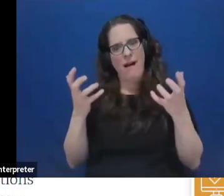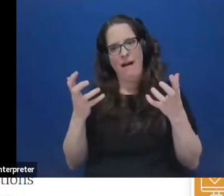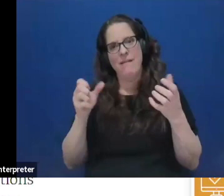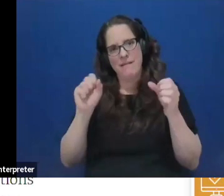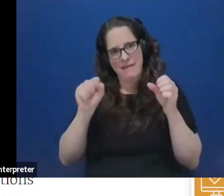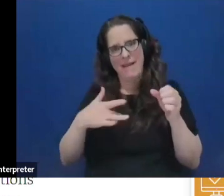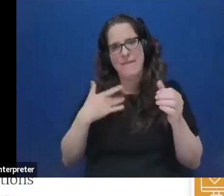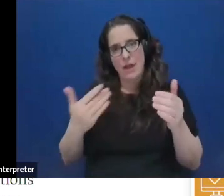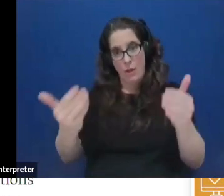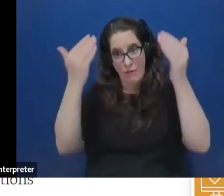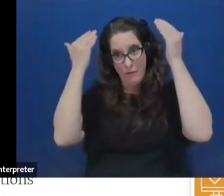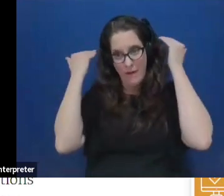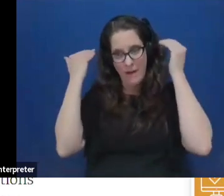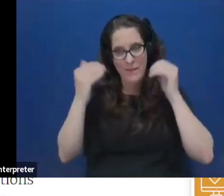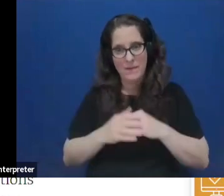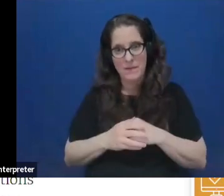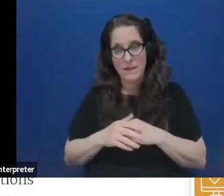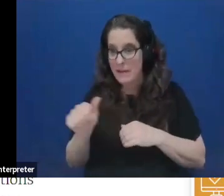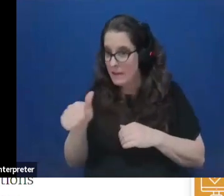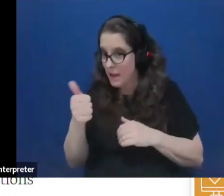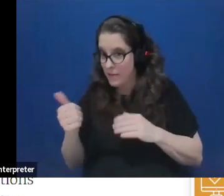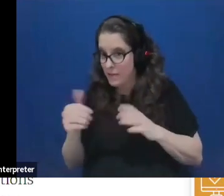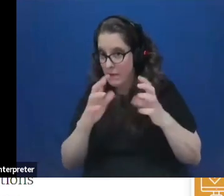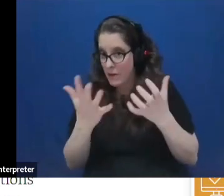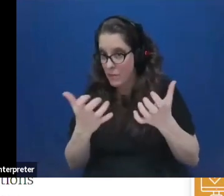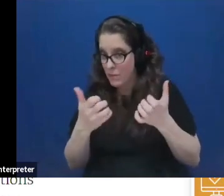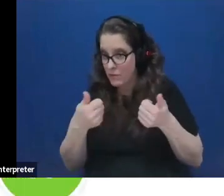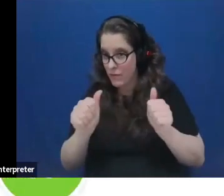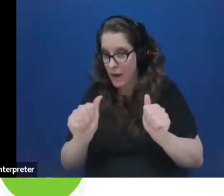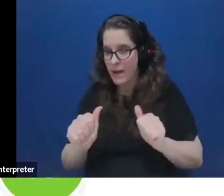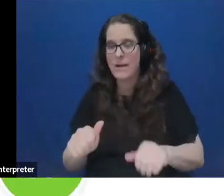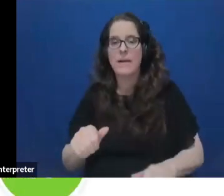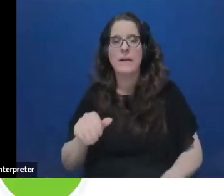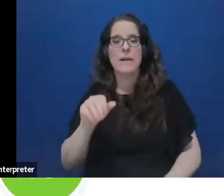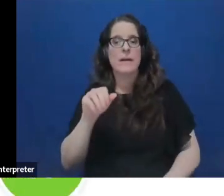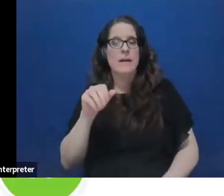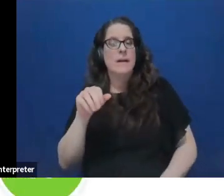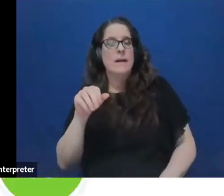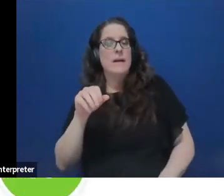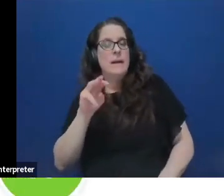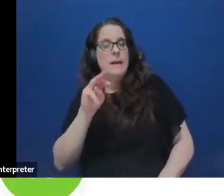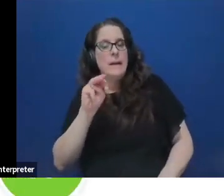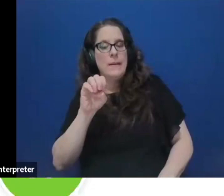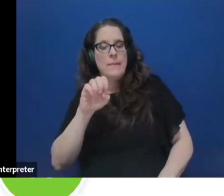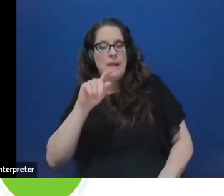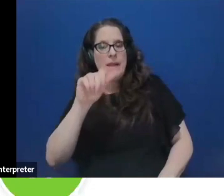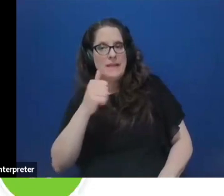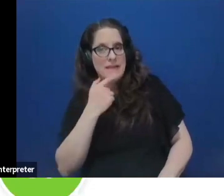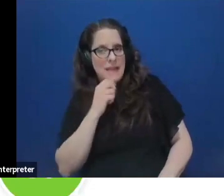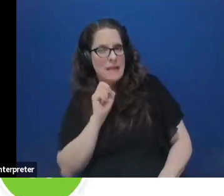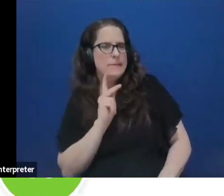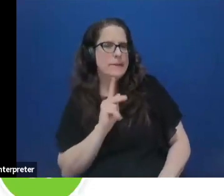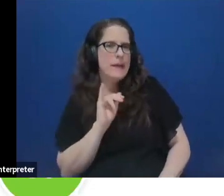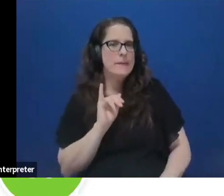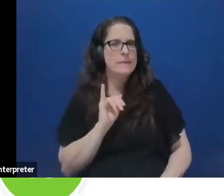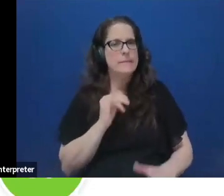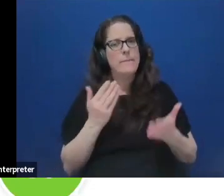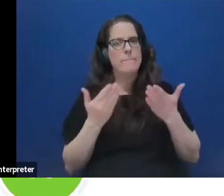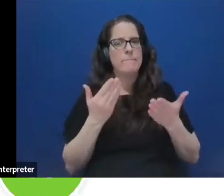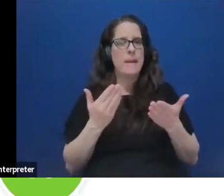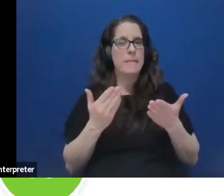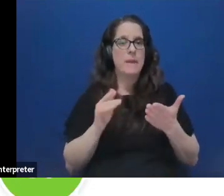overwhelming. Is there somewhere else you'd like me to go? If you want to go back, if you want to, let's see, if we could go